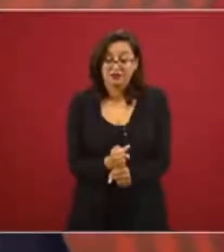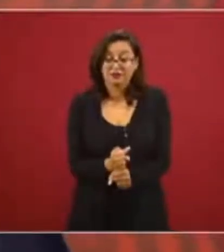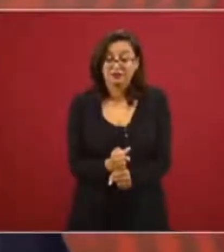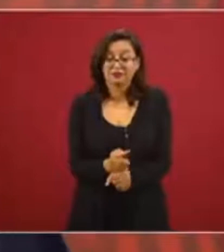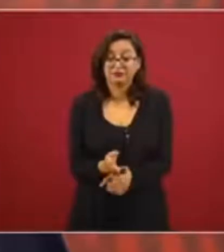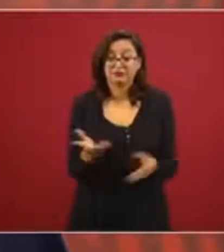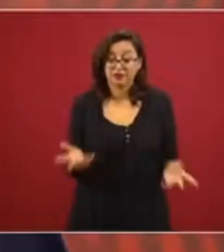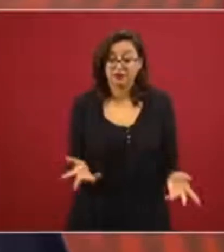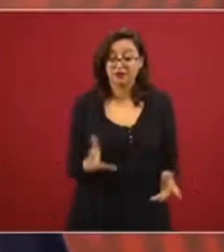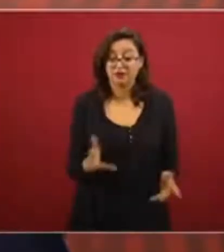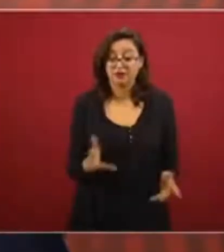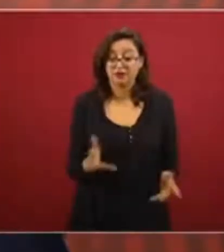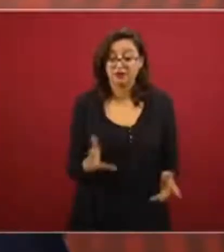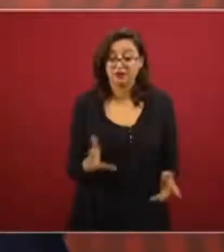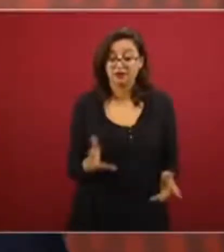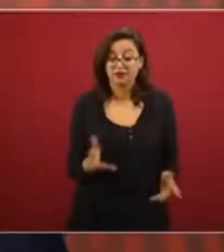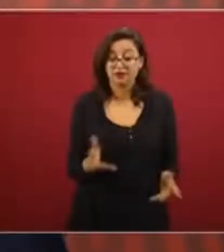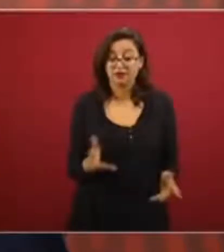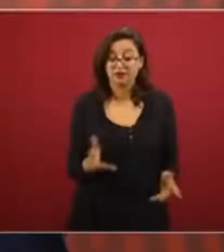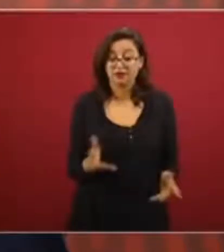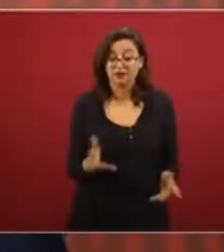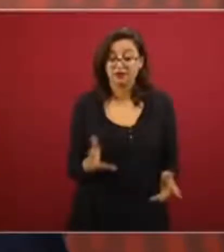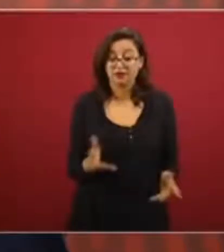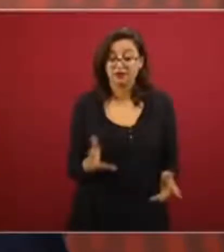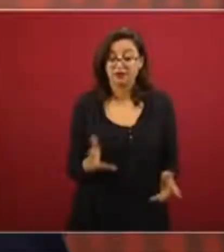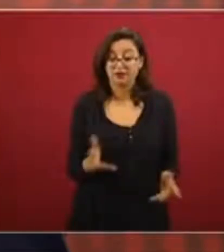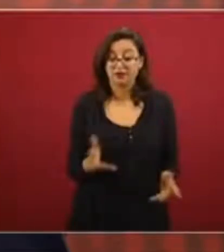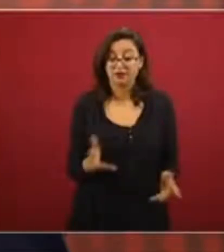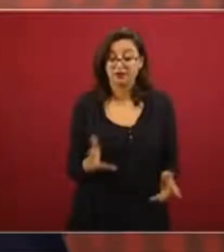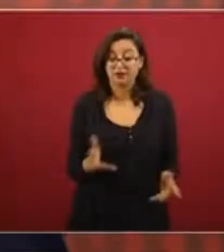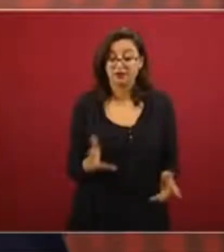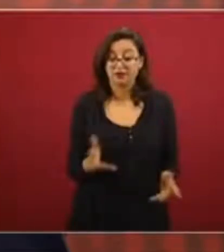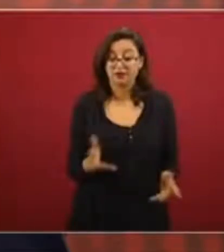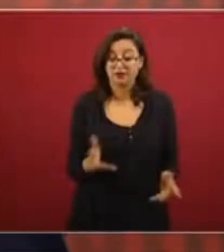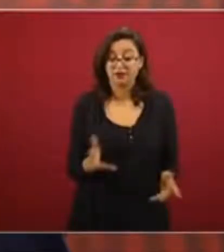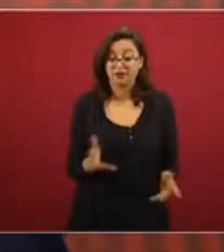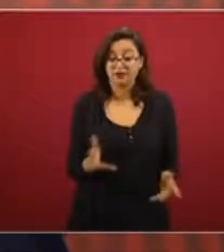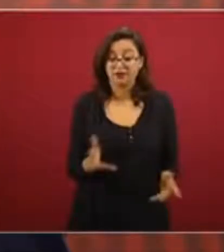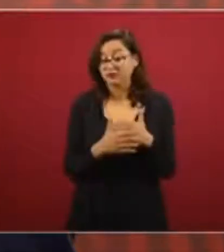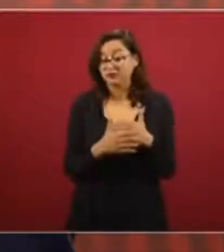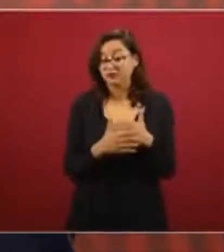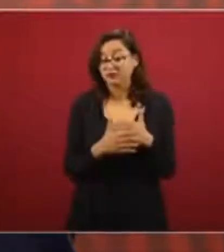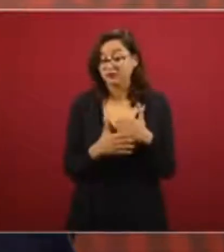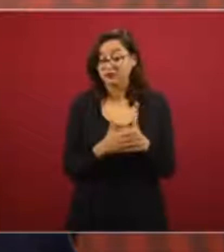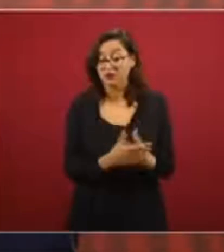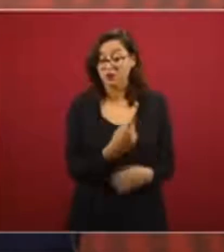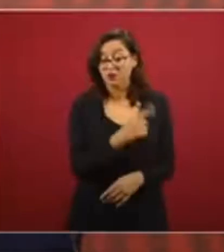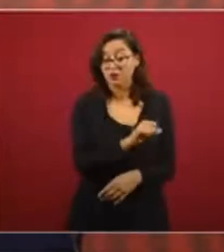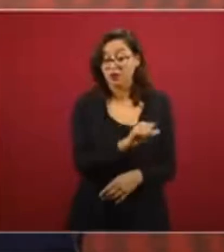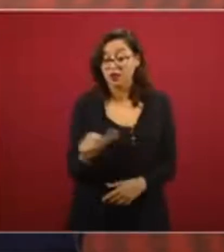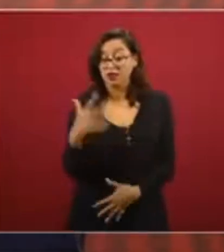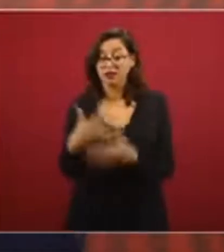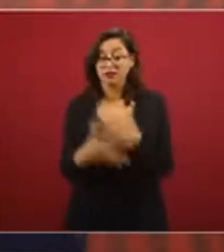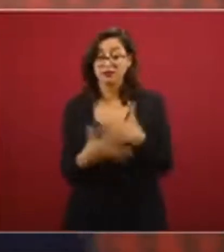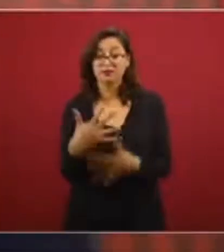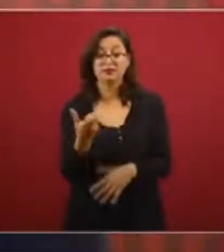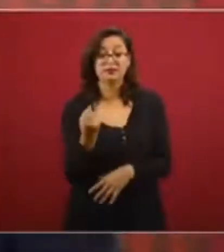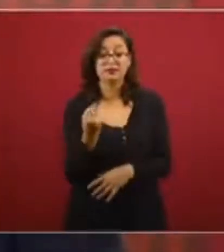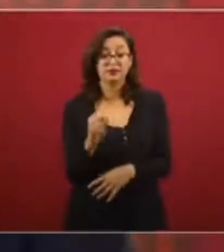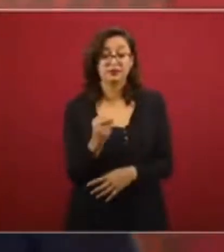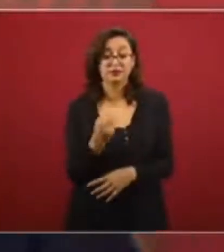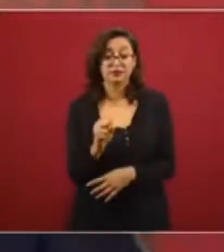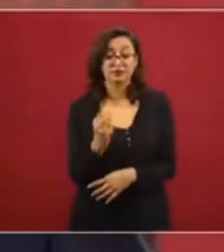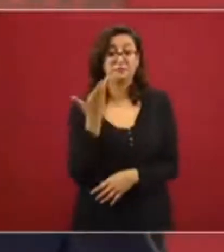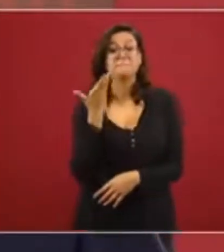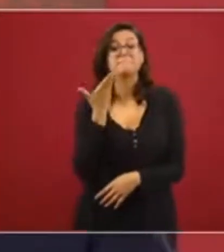del 1 al 15. It has to be between the 1st and the 15th. ¿Y cómo